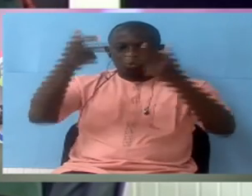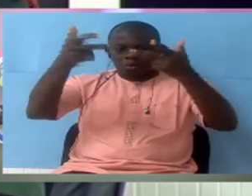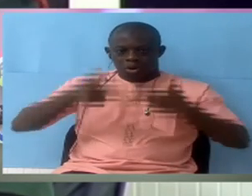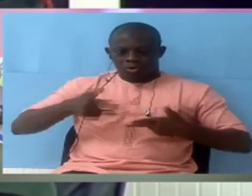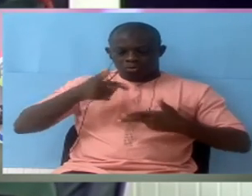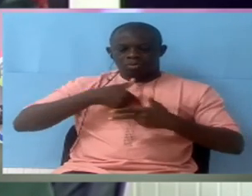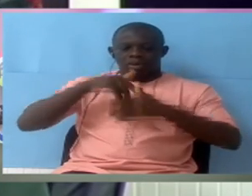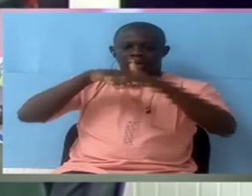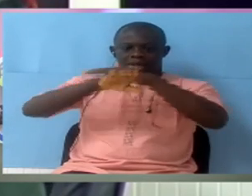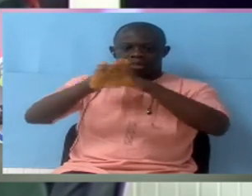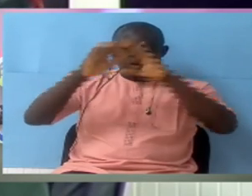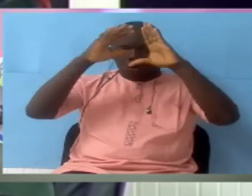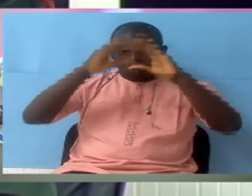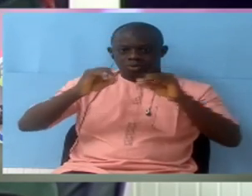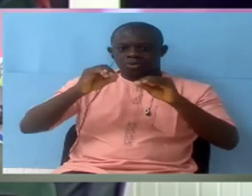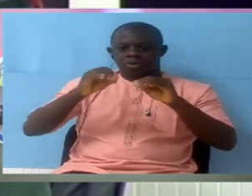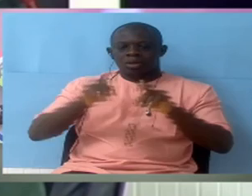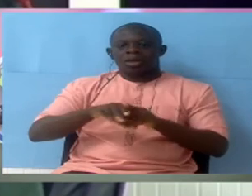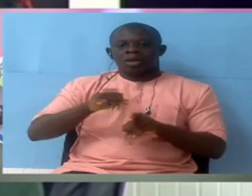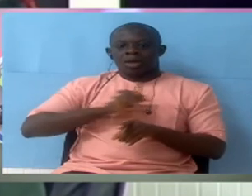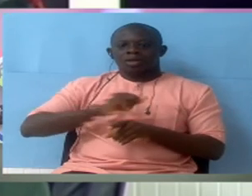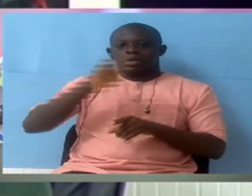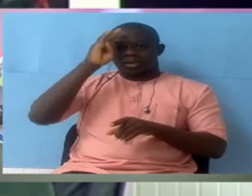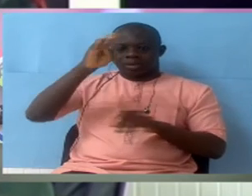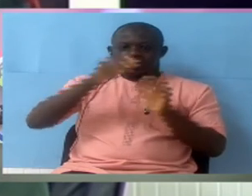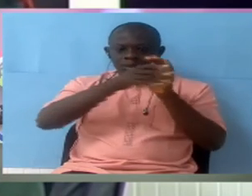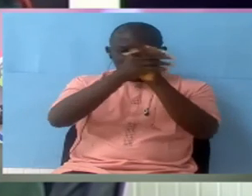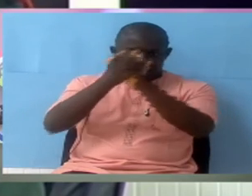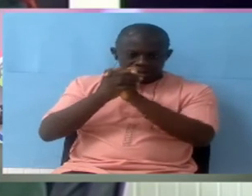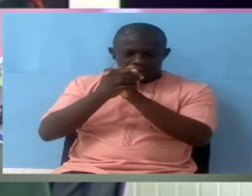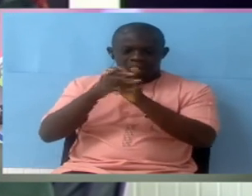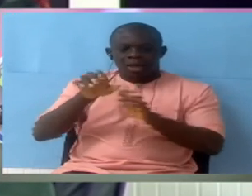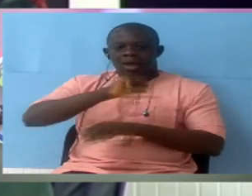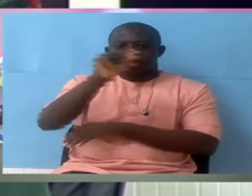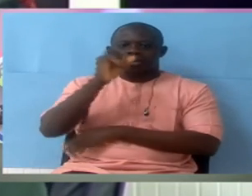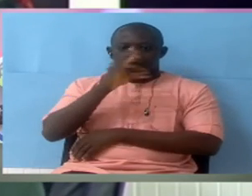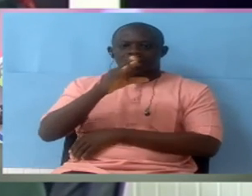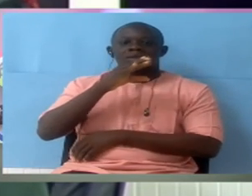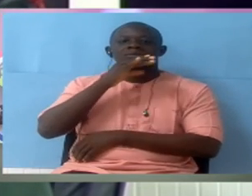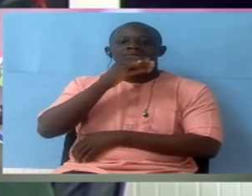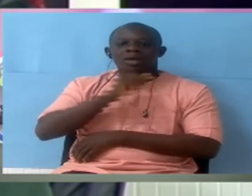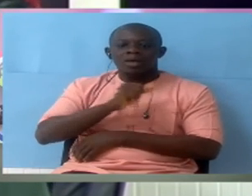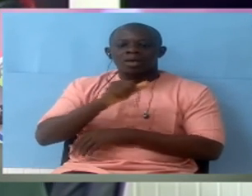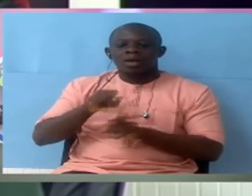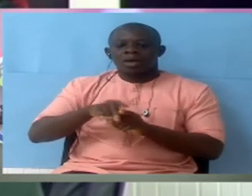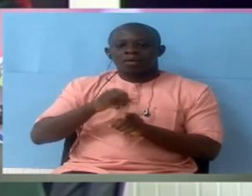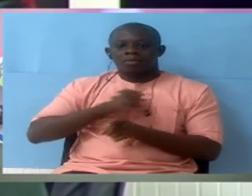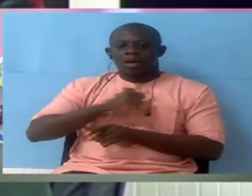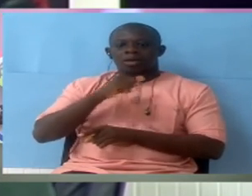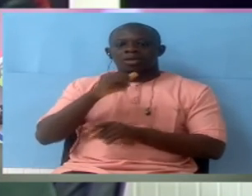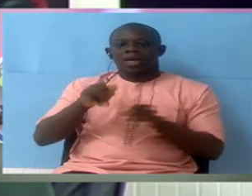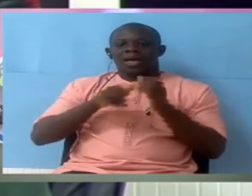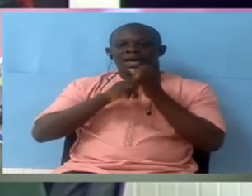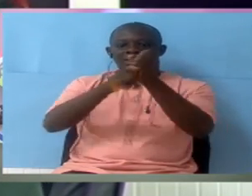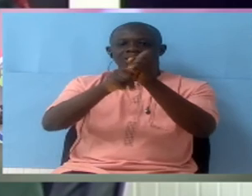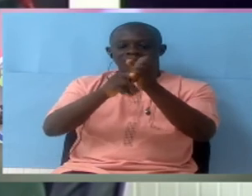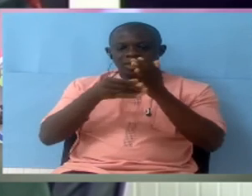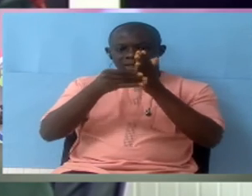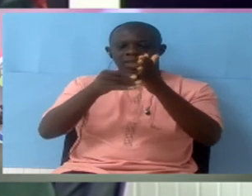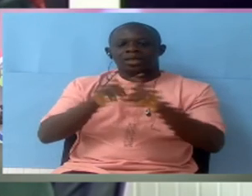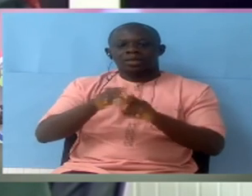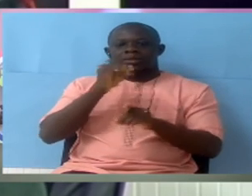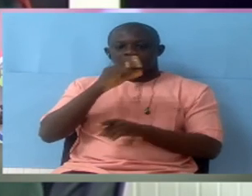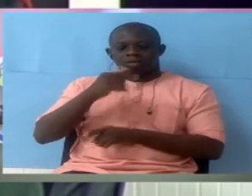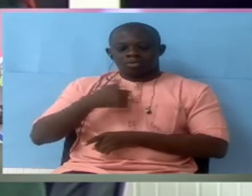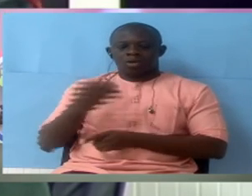daldi duggo ci bir. I complimented. E ma nuyo. And said, sir, my twice he said that I should come and collect the money. Maneko ski